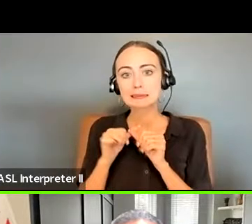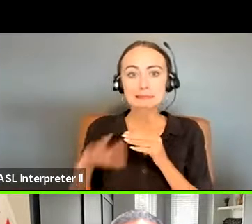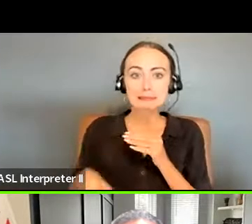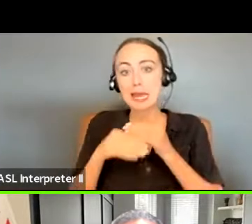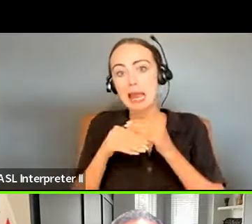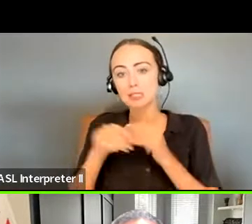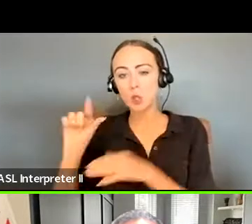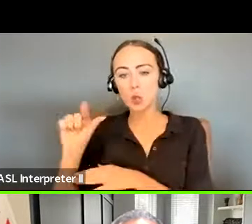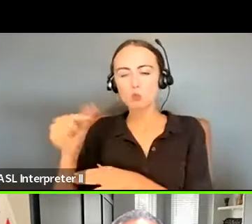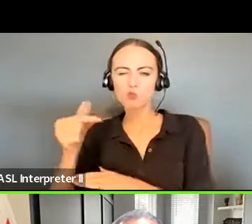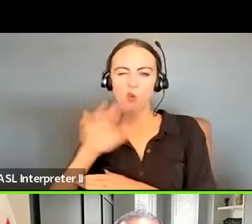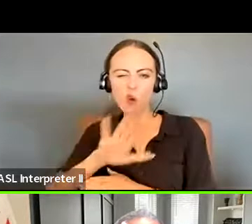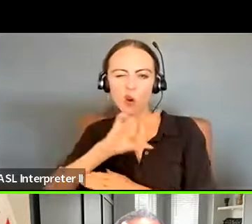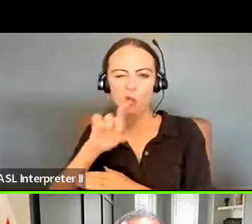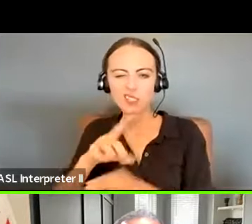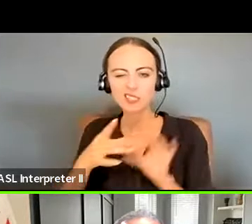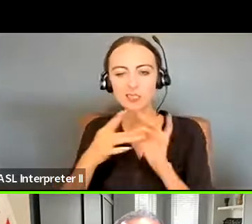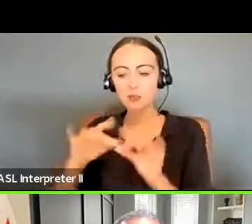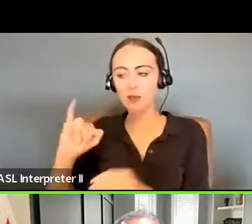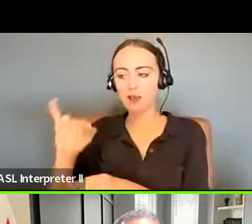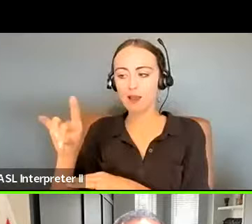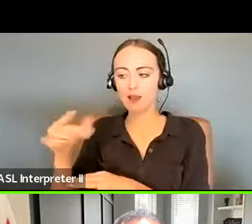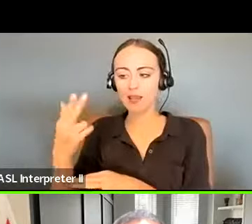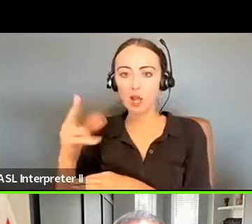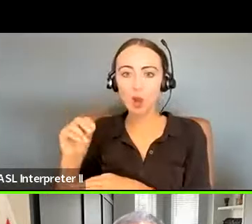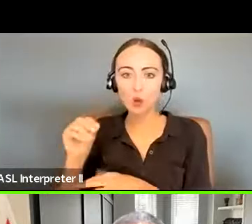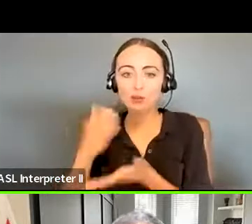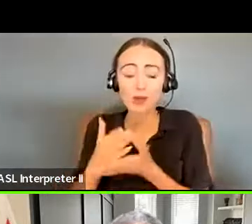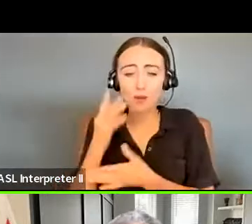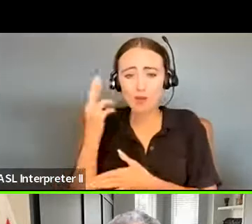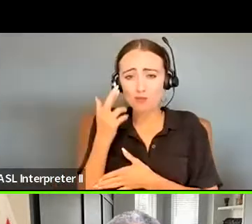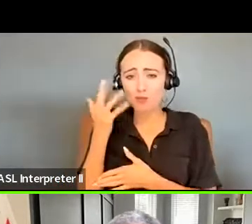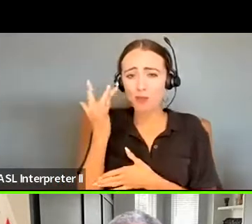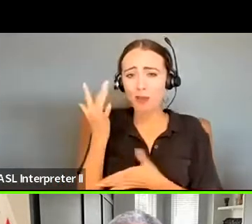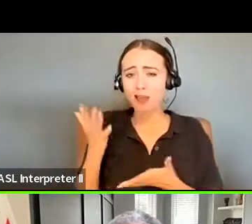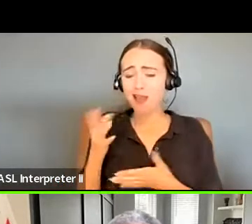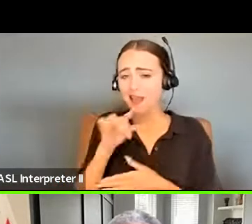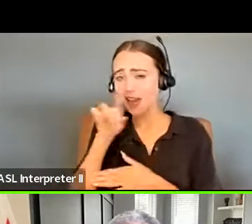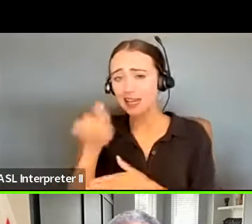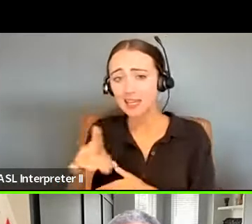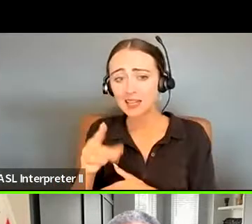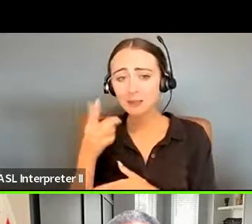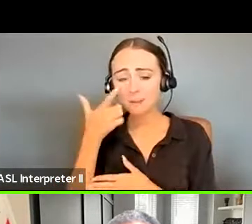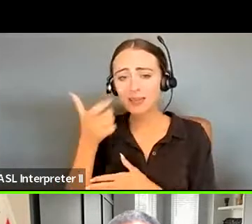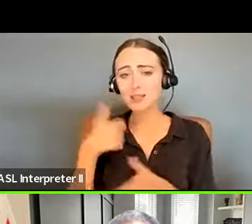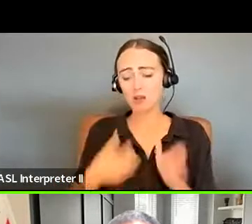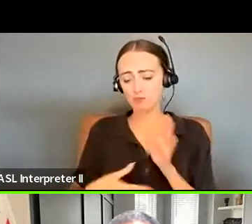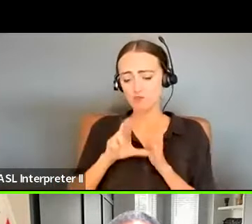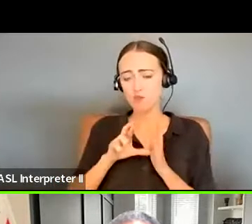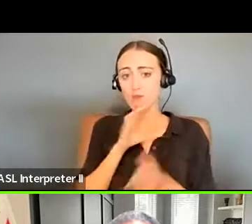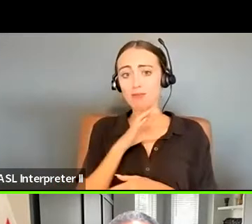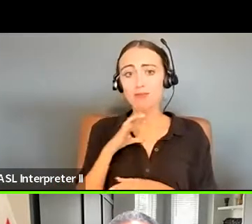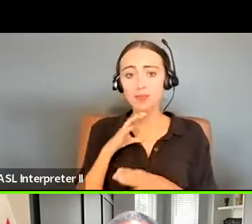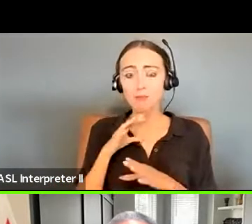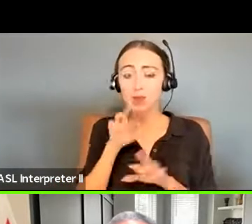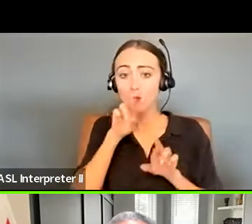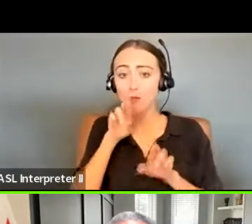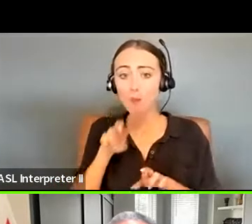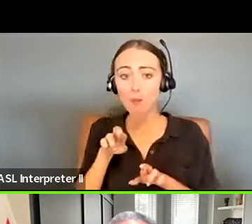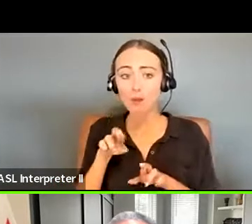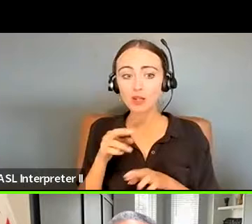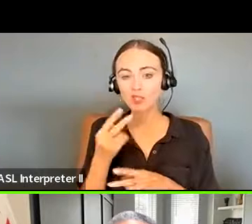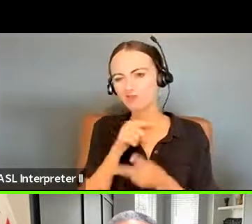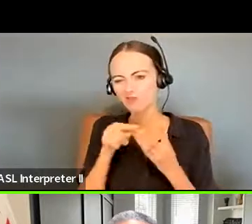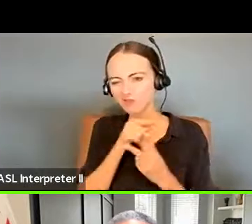Lewis George's questions about the Idaho stop. And I asked because just in reviewing the committee report, two